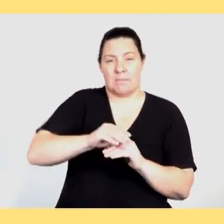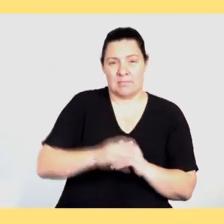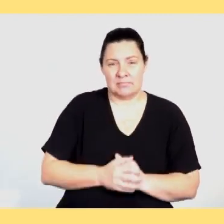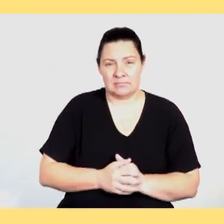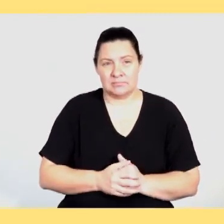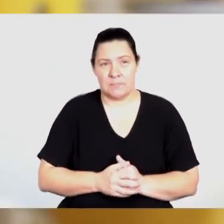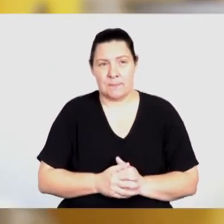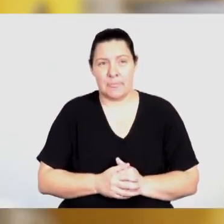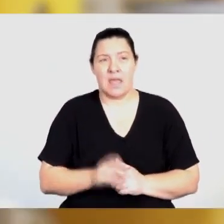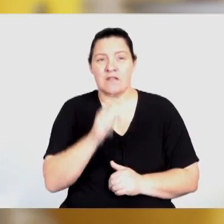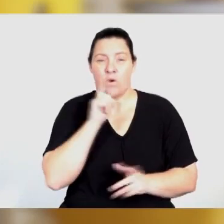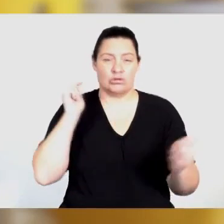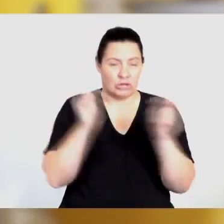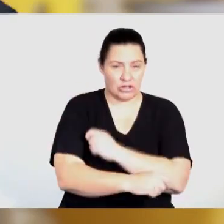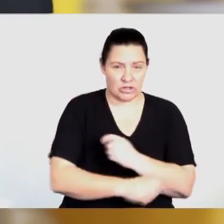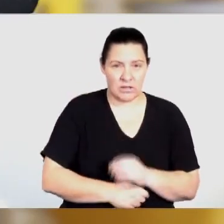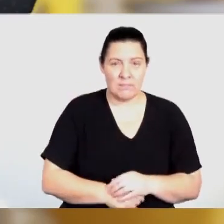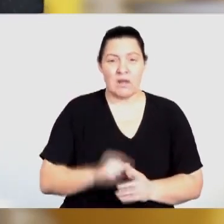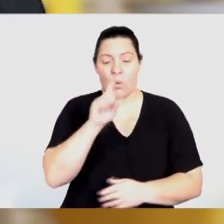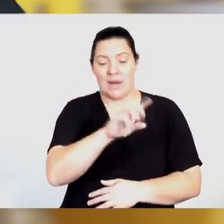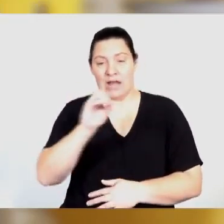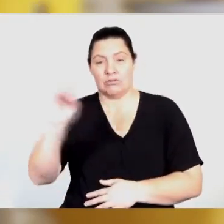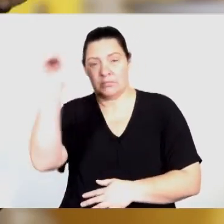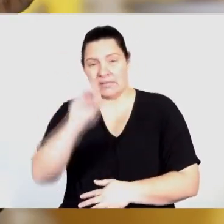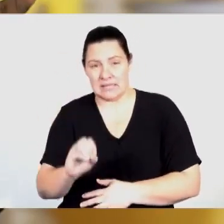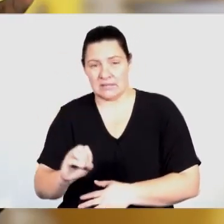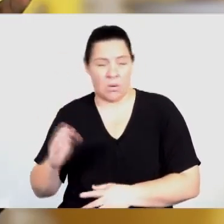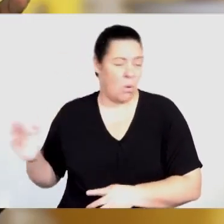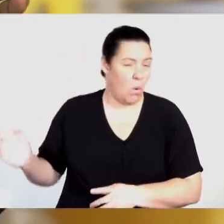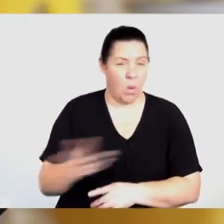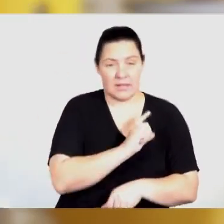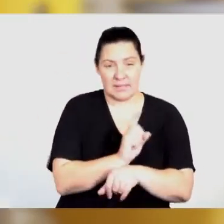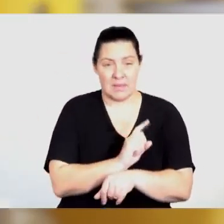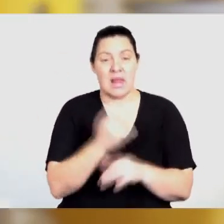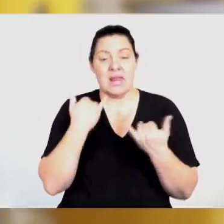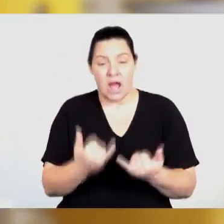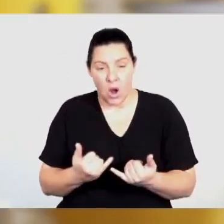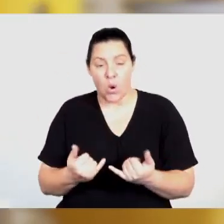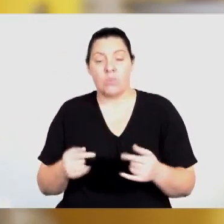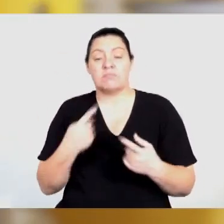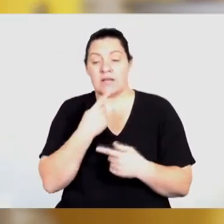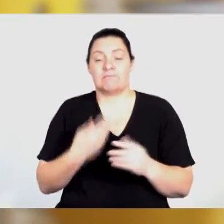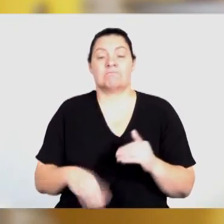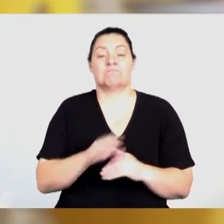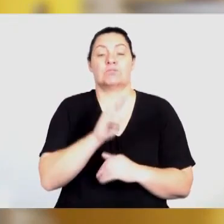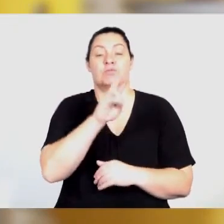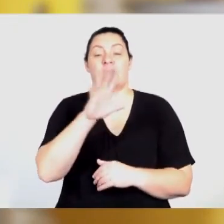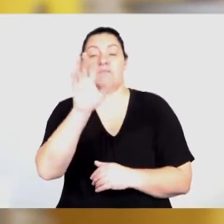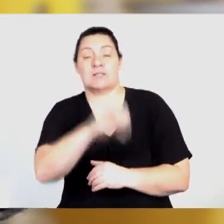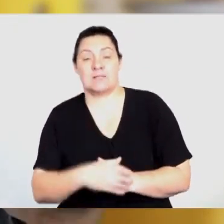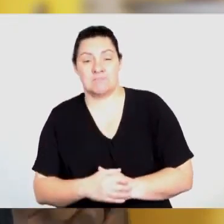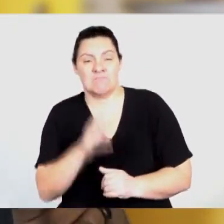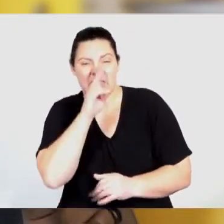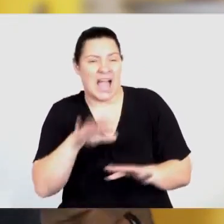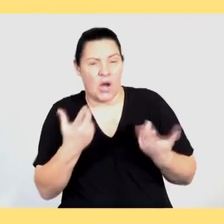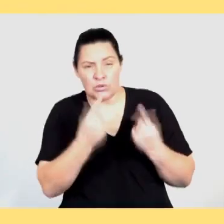markup. Okay, so there is a change now. We're using 100% all the other time, but now here they're saying 25%. Let's see